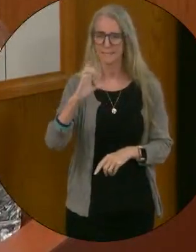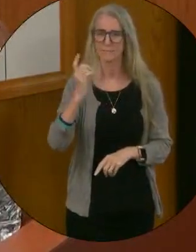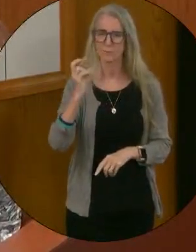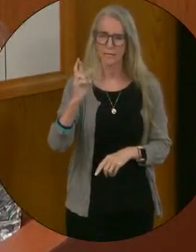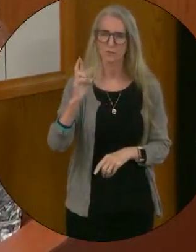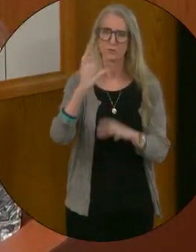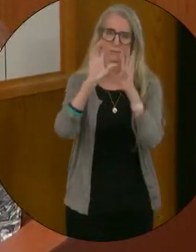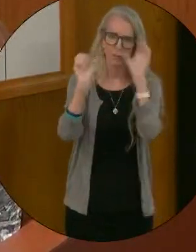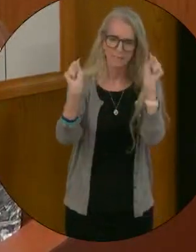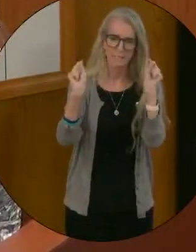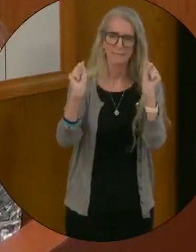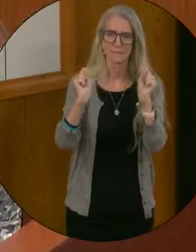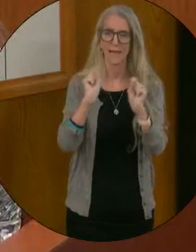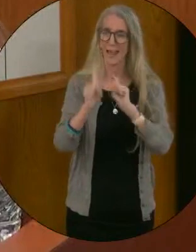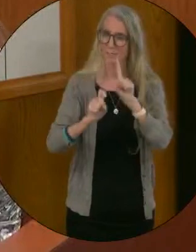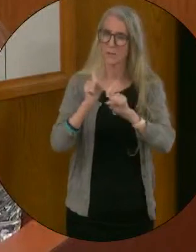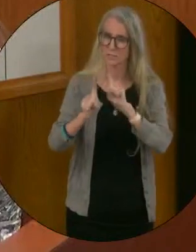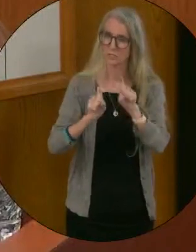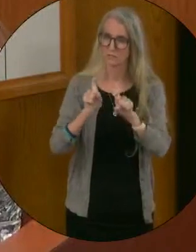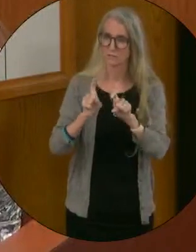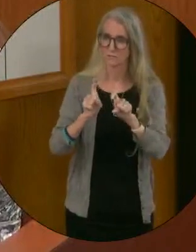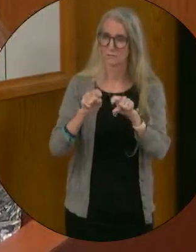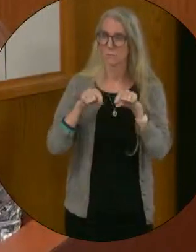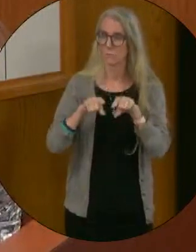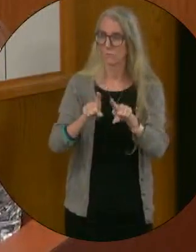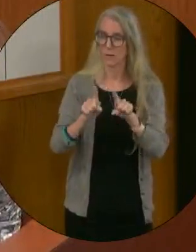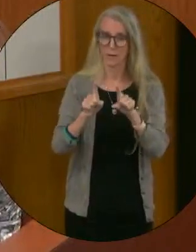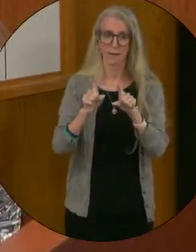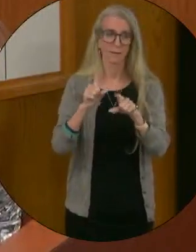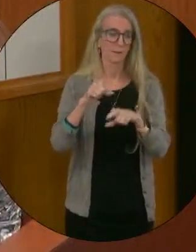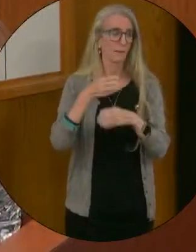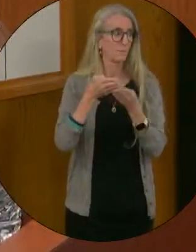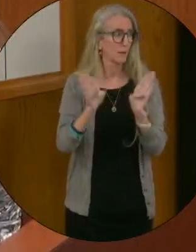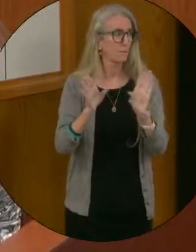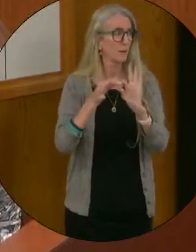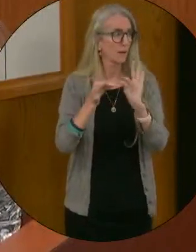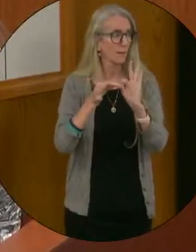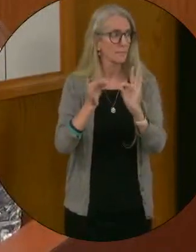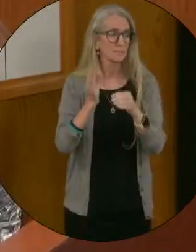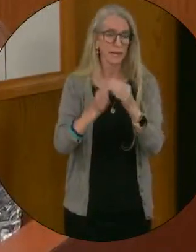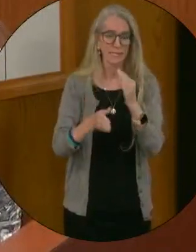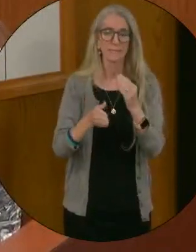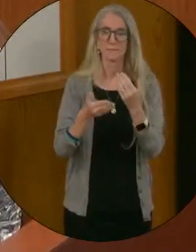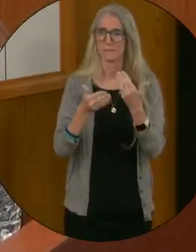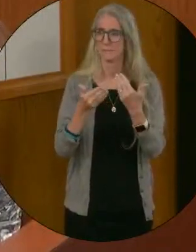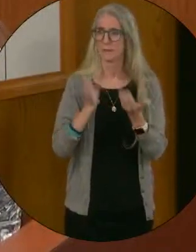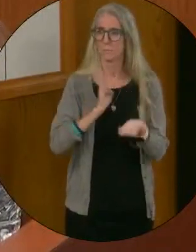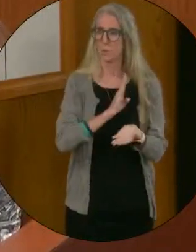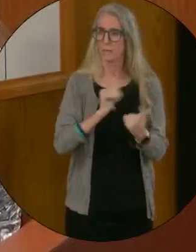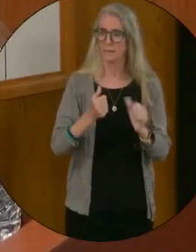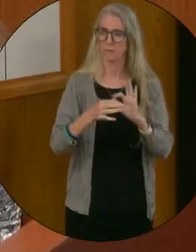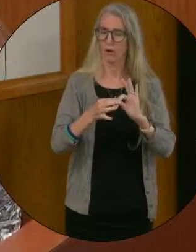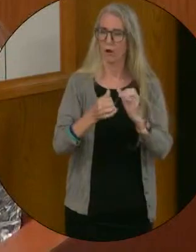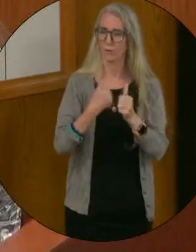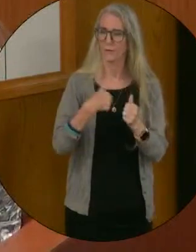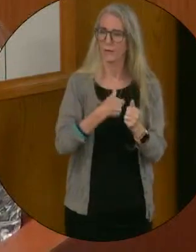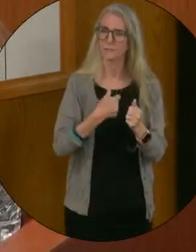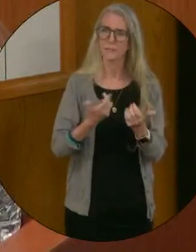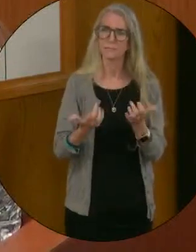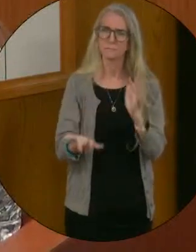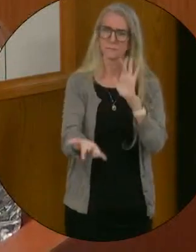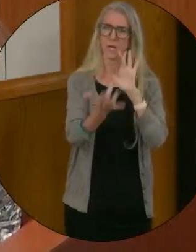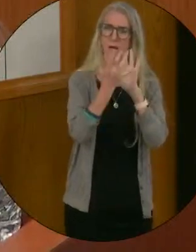ask questions. While this is a public comment period, they can come to the board and talk to us all they want. I would encourage you to reach out to us and speak to us directly.